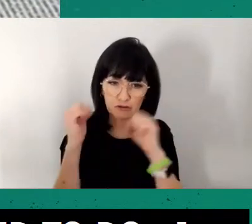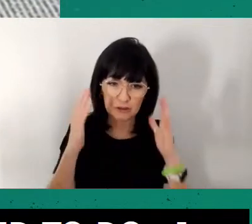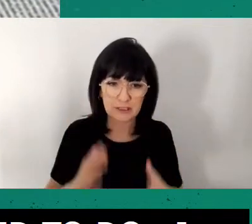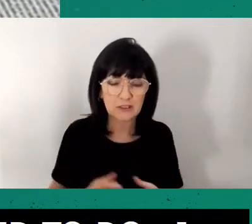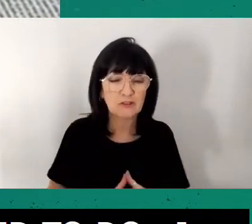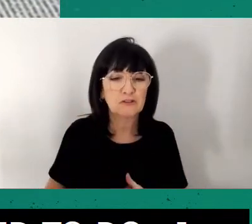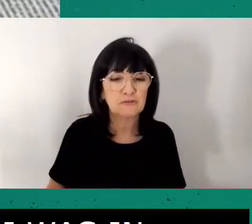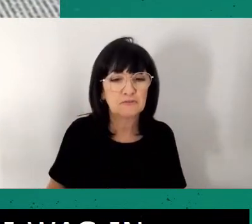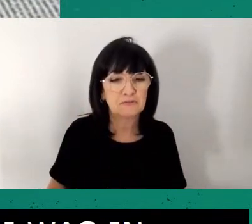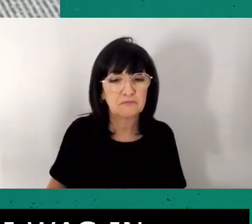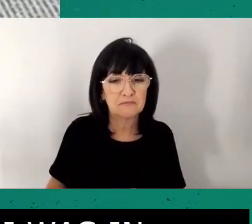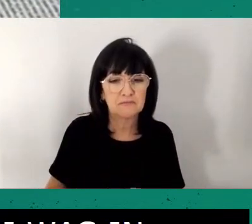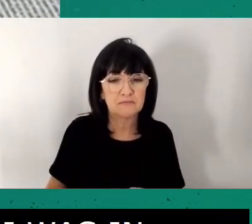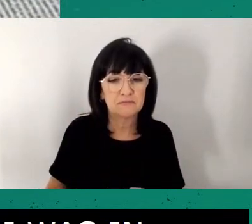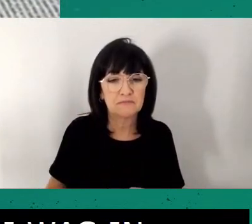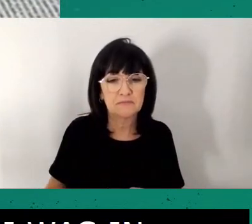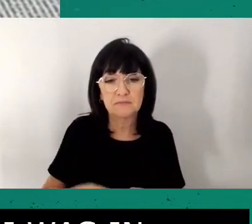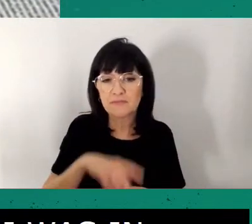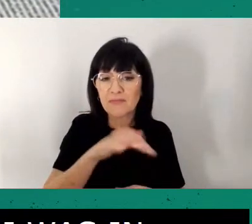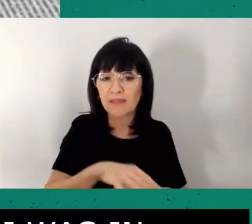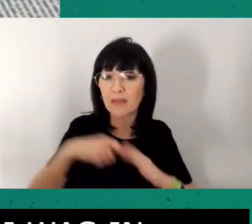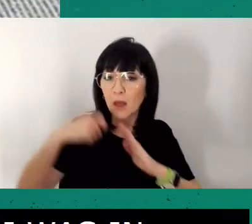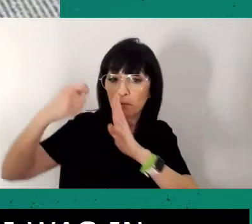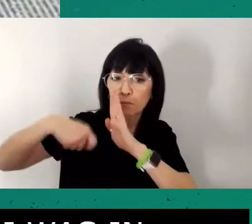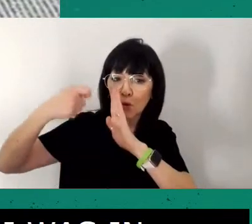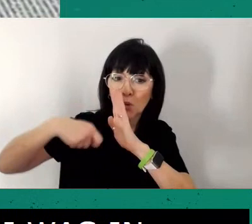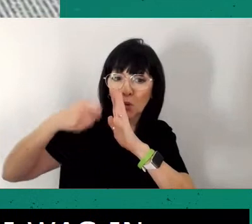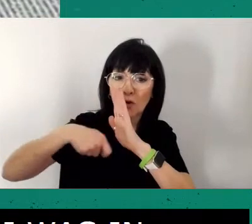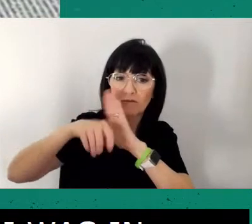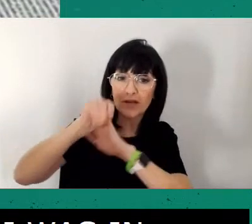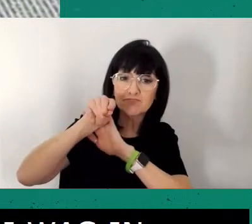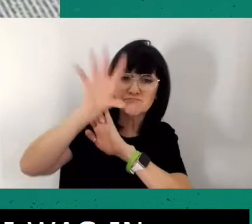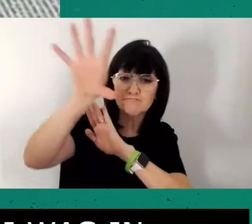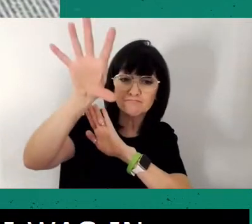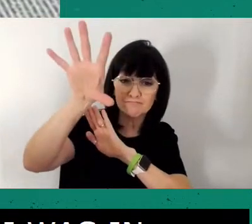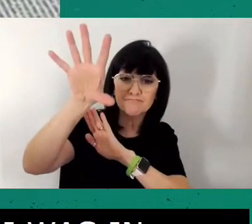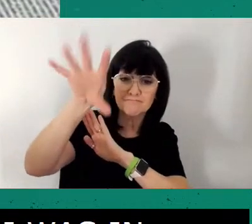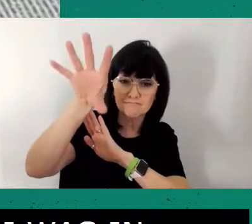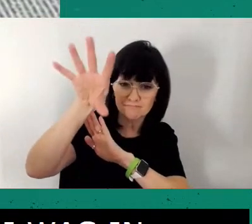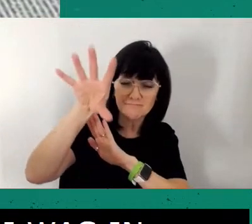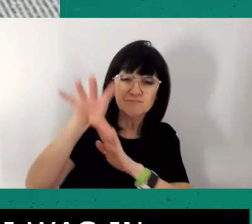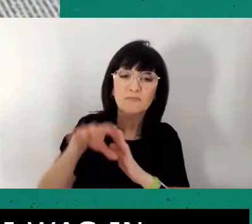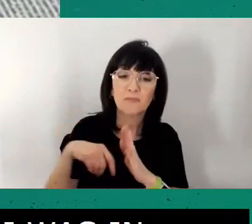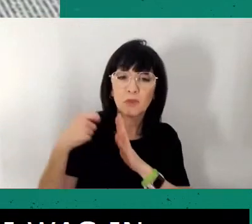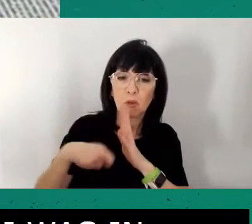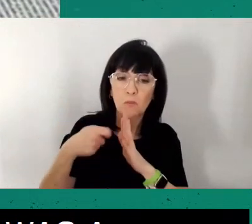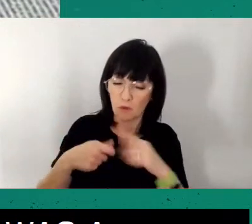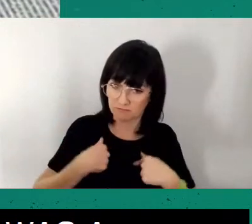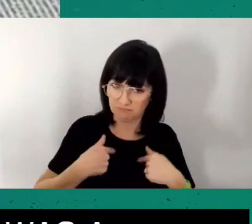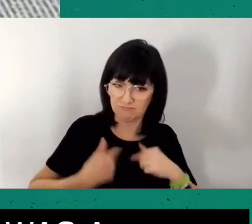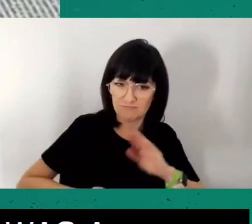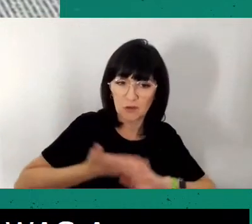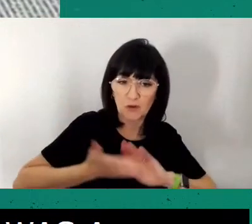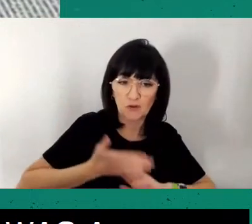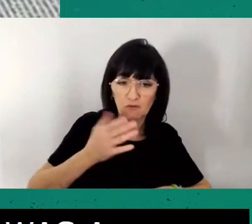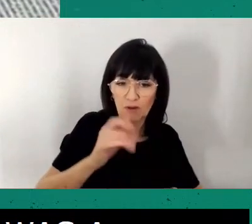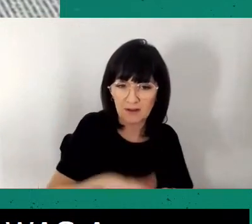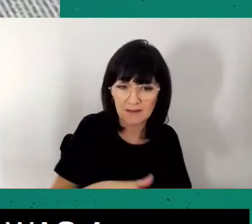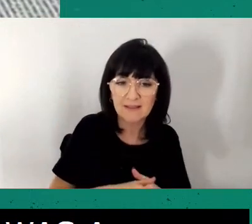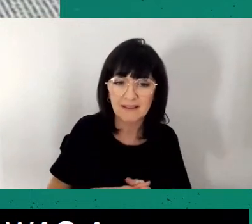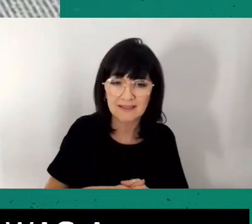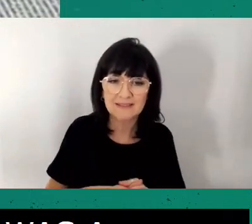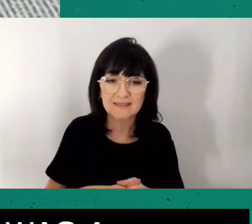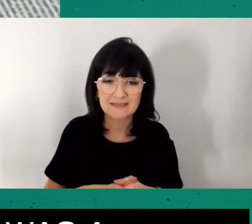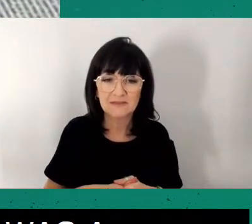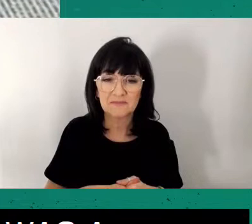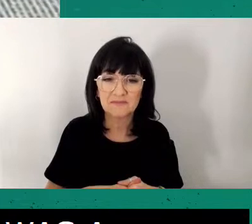operated the movie projector for the Saturday night movies and so forth. And I taught the majorettes who were